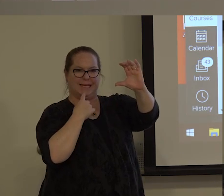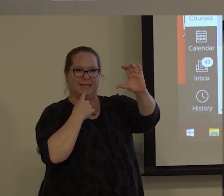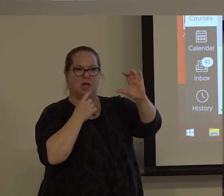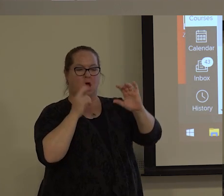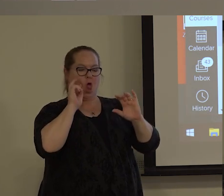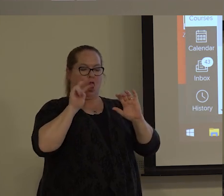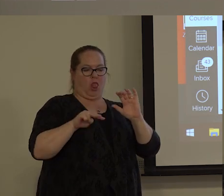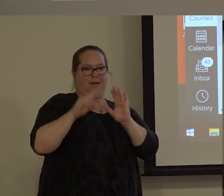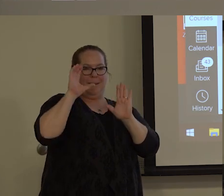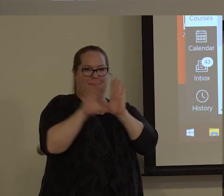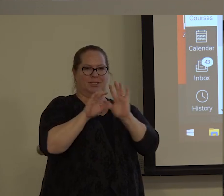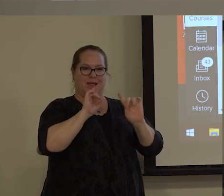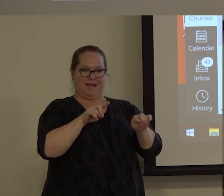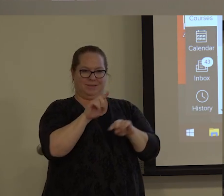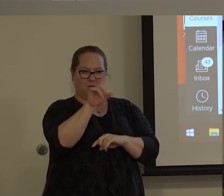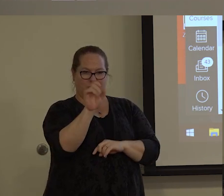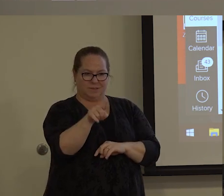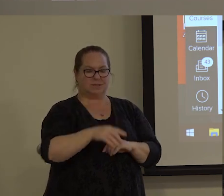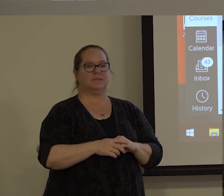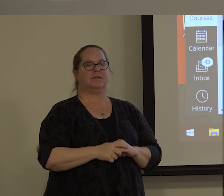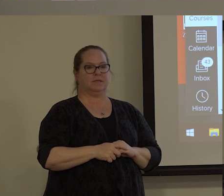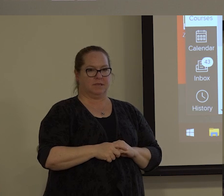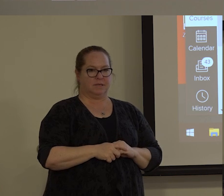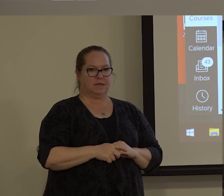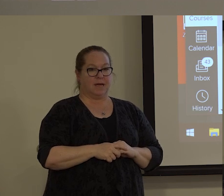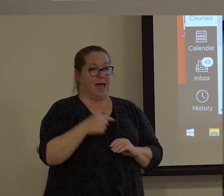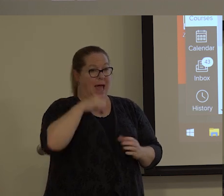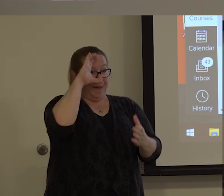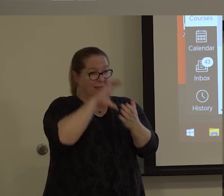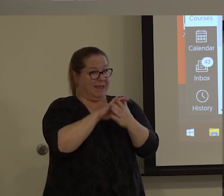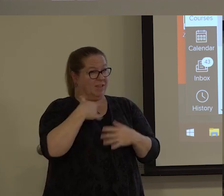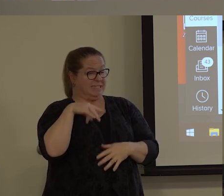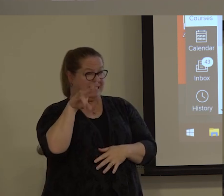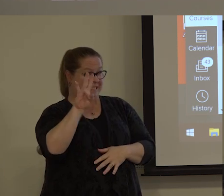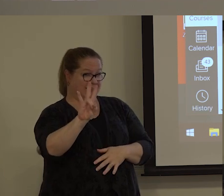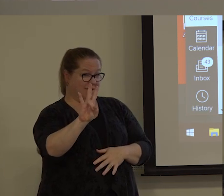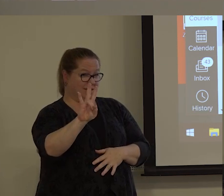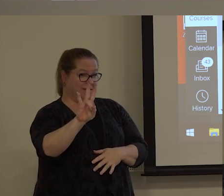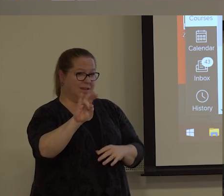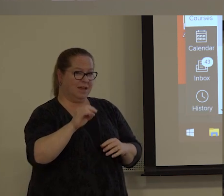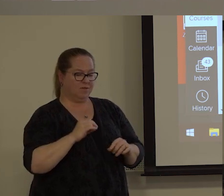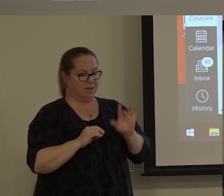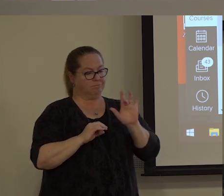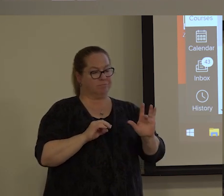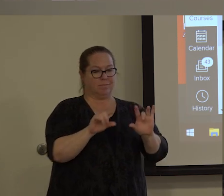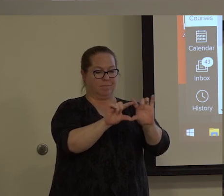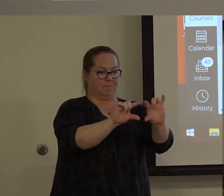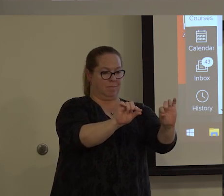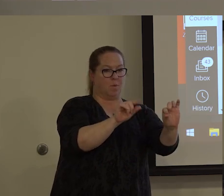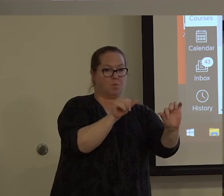refer to the picture to answer these questions. I believe there are seven So all they would do is push the push to speak